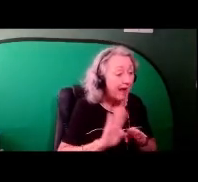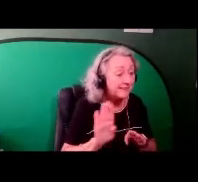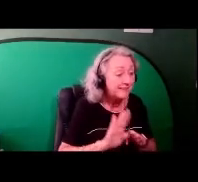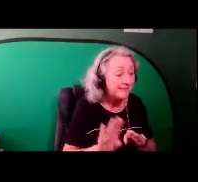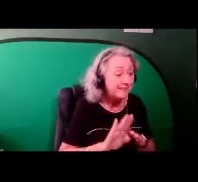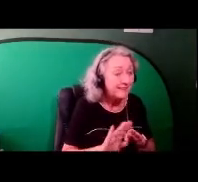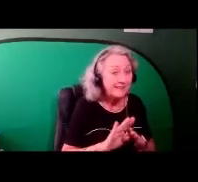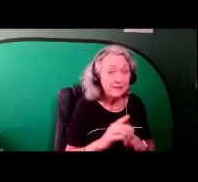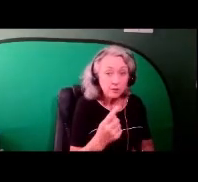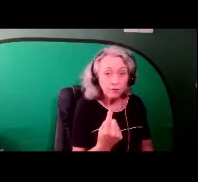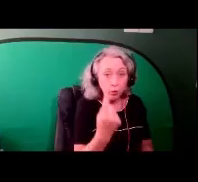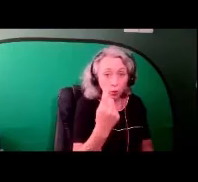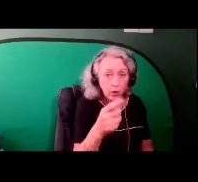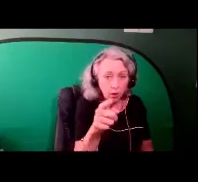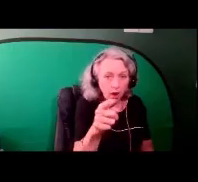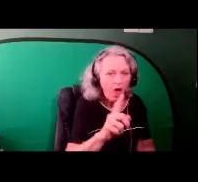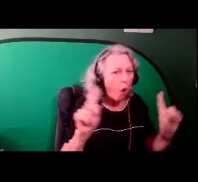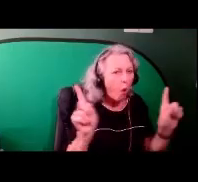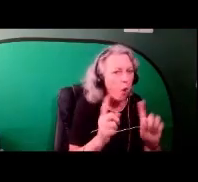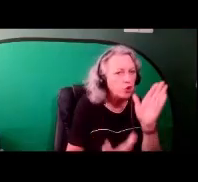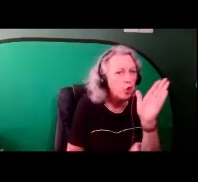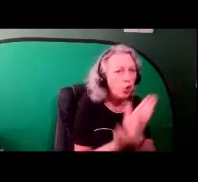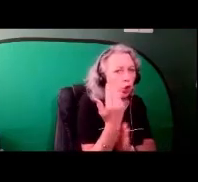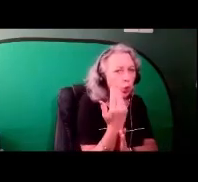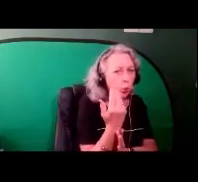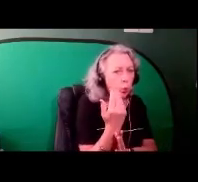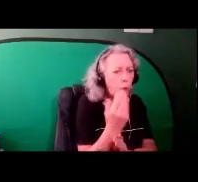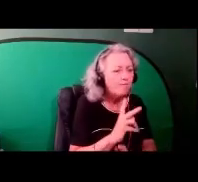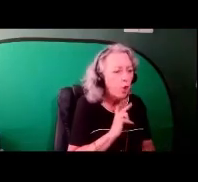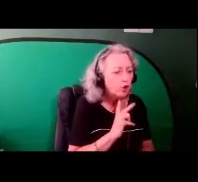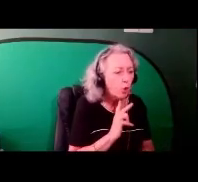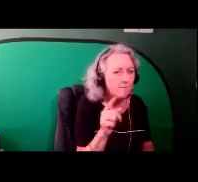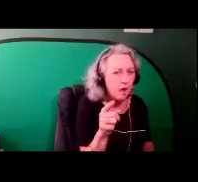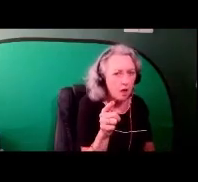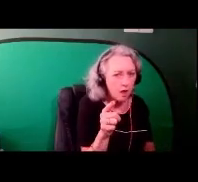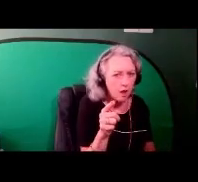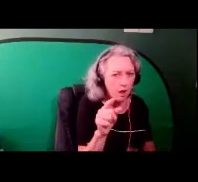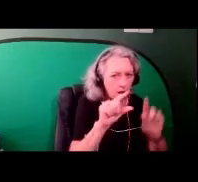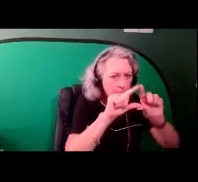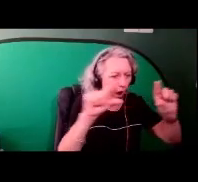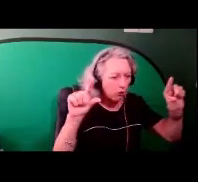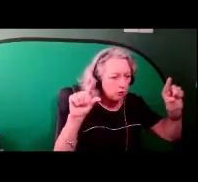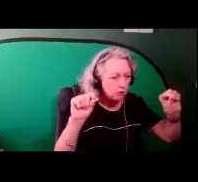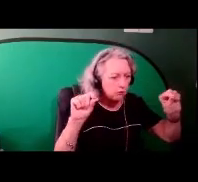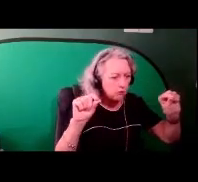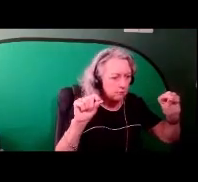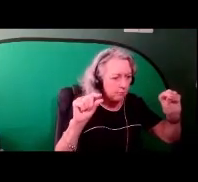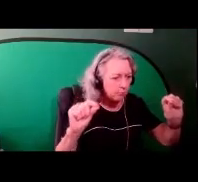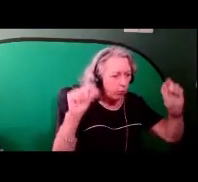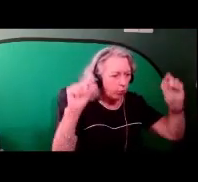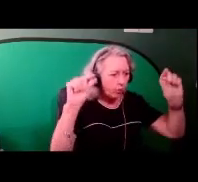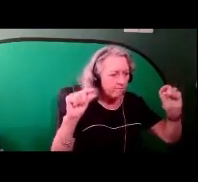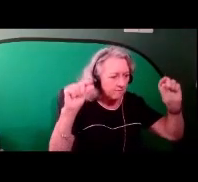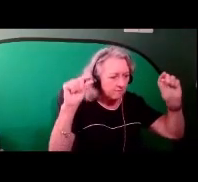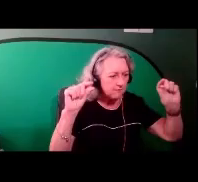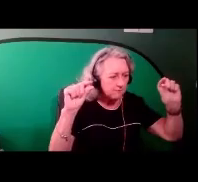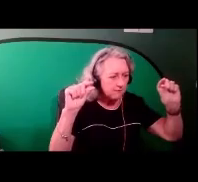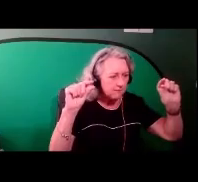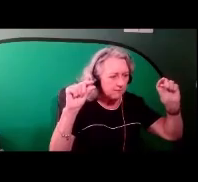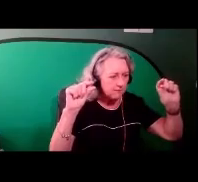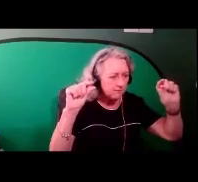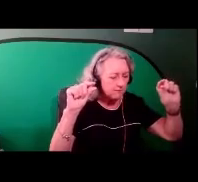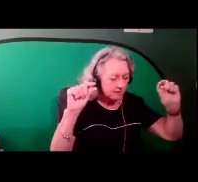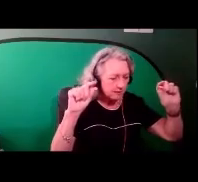up the screen... What's new in VoiceOver? You should see that the rectangular box has moved up to that link that is what's new